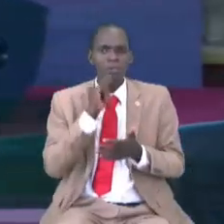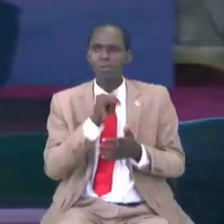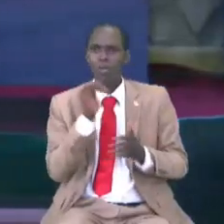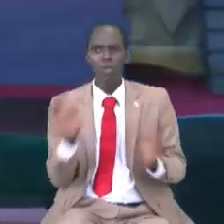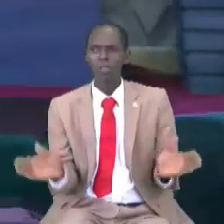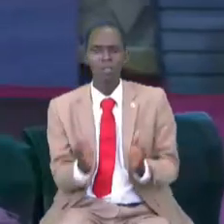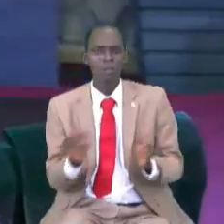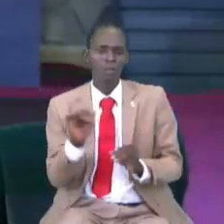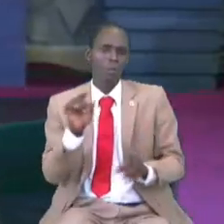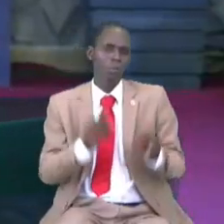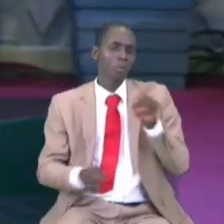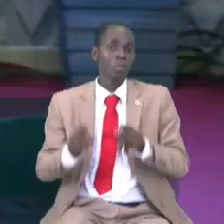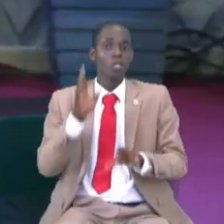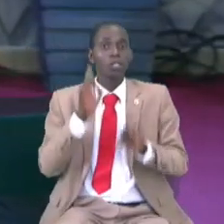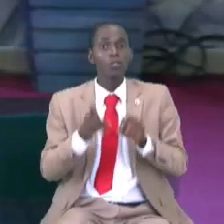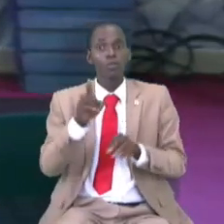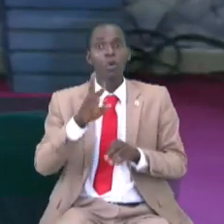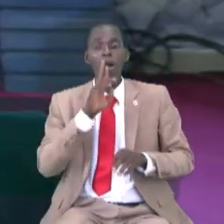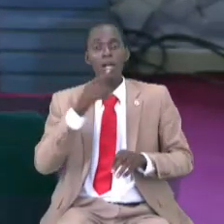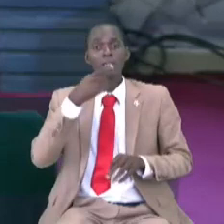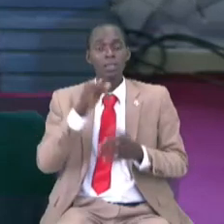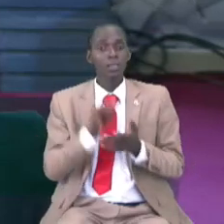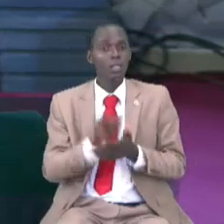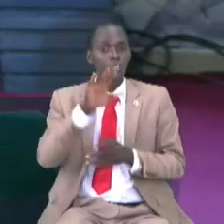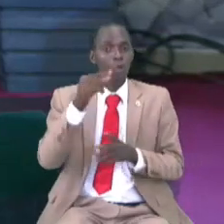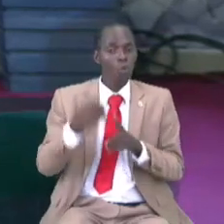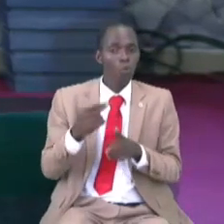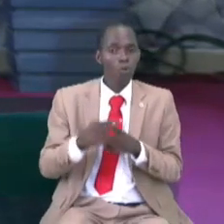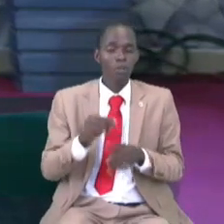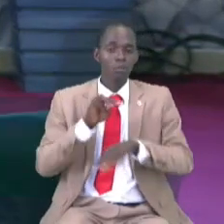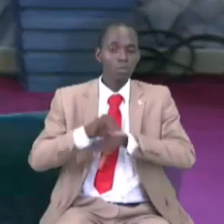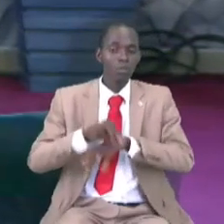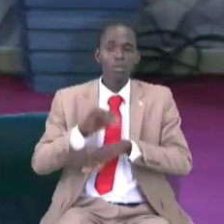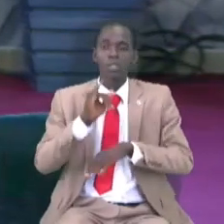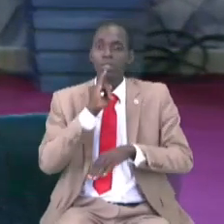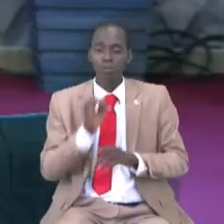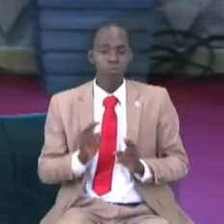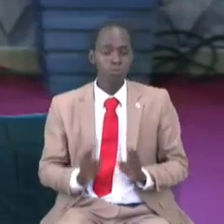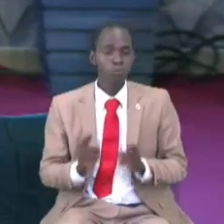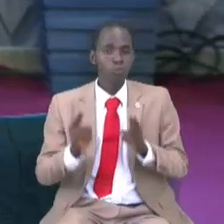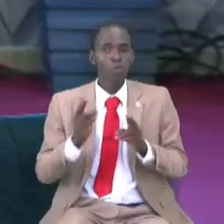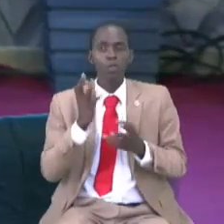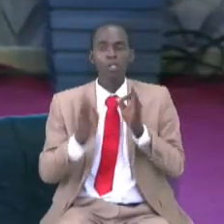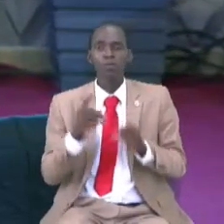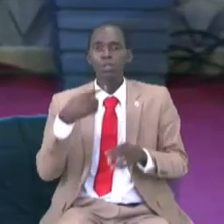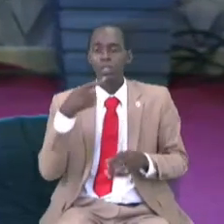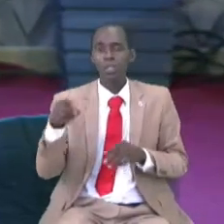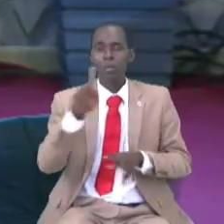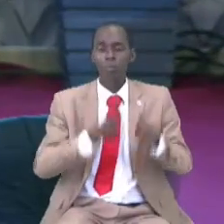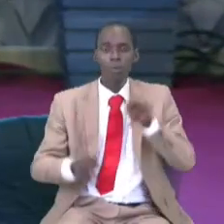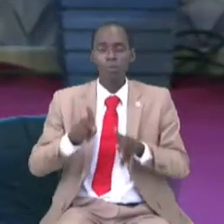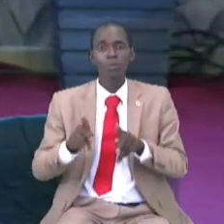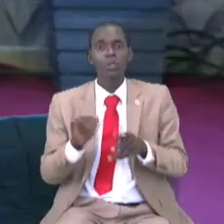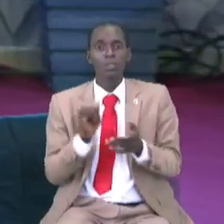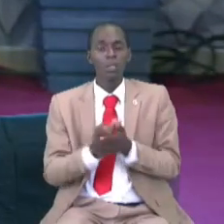are saying that the people who are listening to you ought to give an immediate response to the word you are